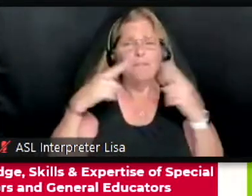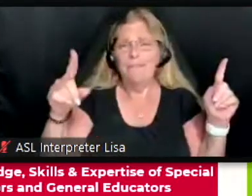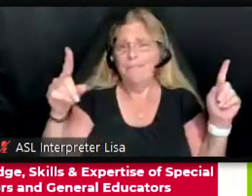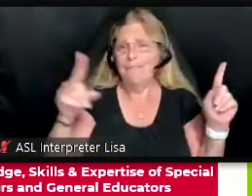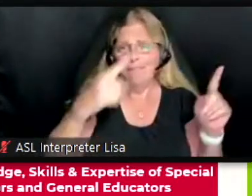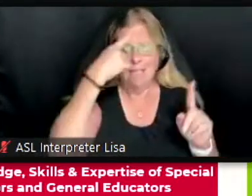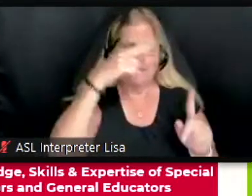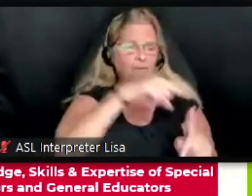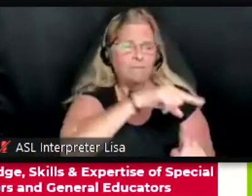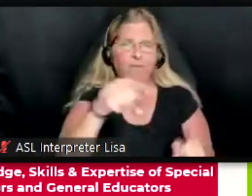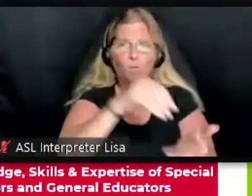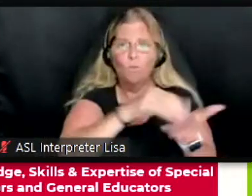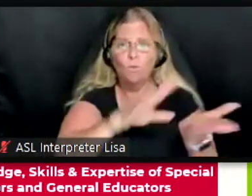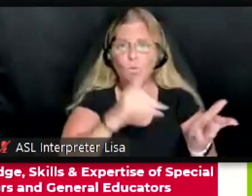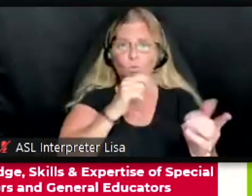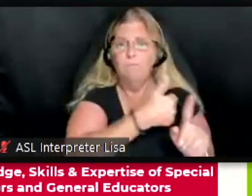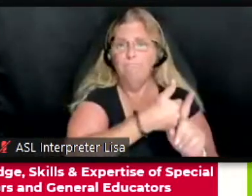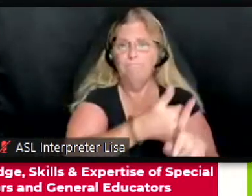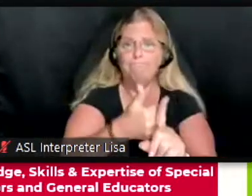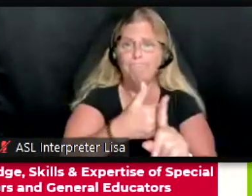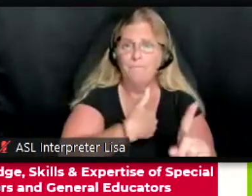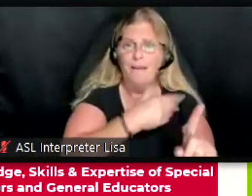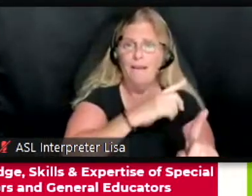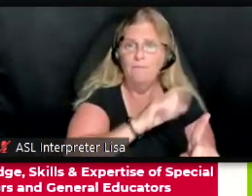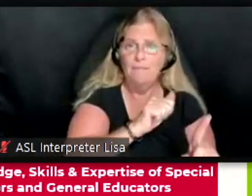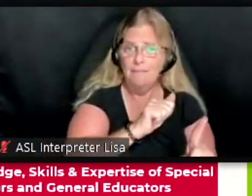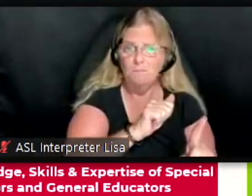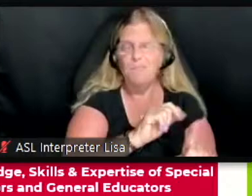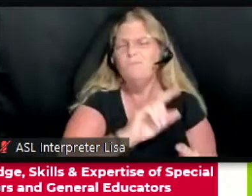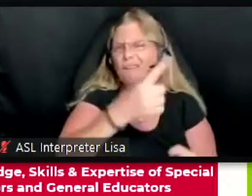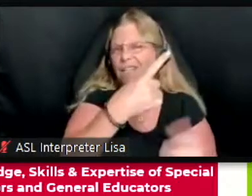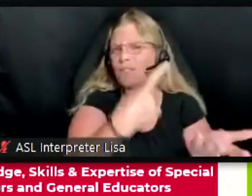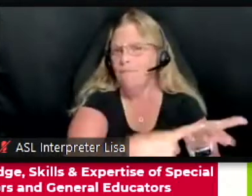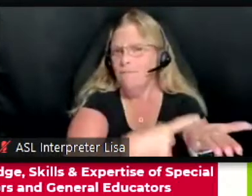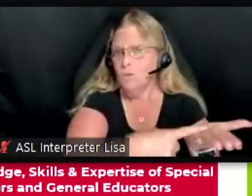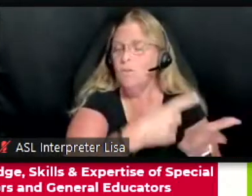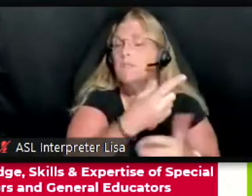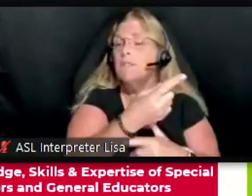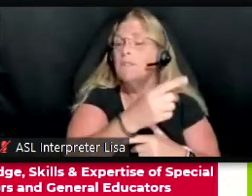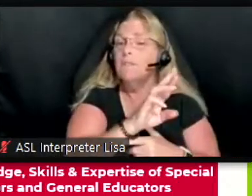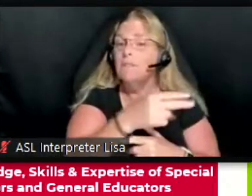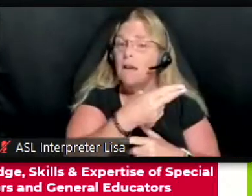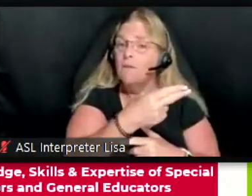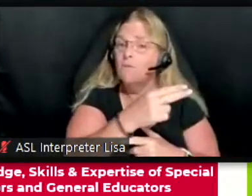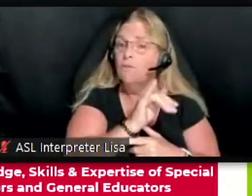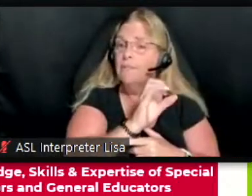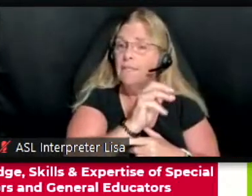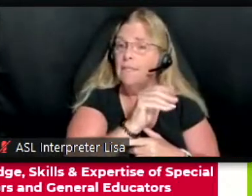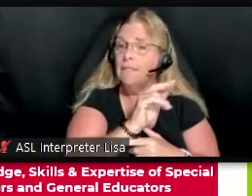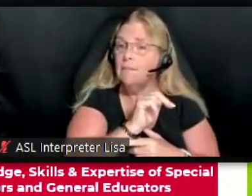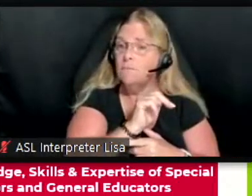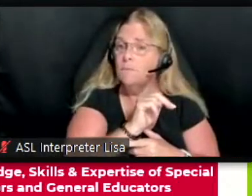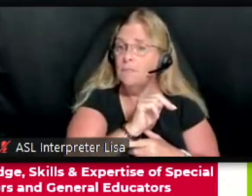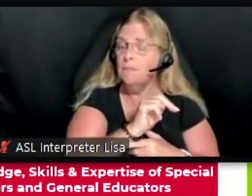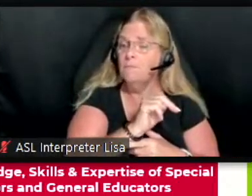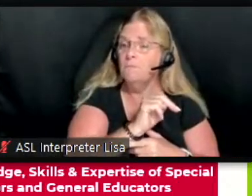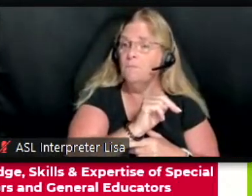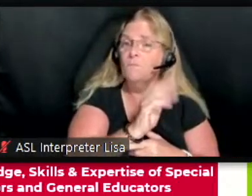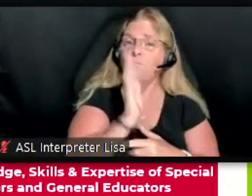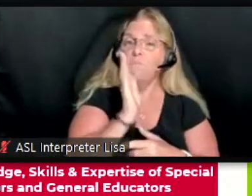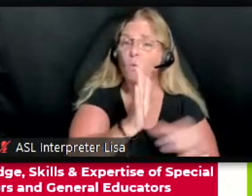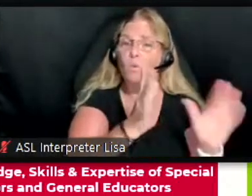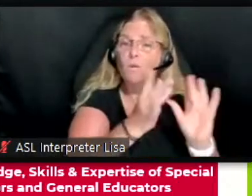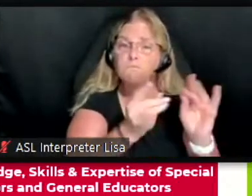that first discussion. We're going to ask Dr. Hickman to share, if just for a couple minutes, any of his